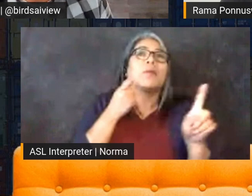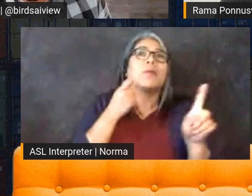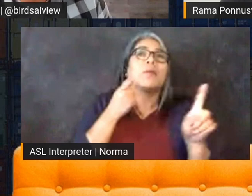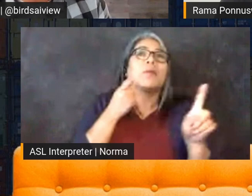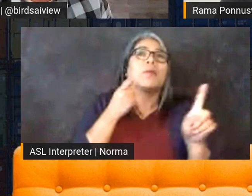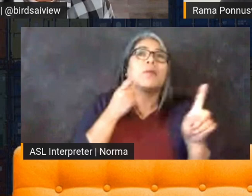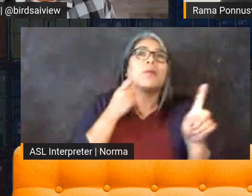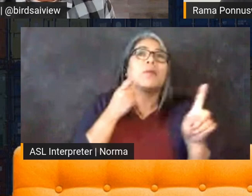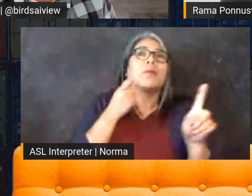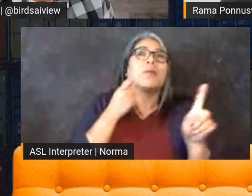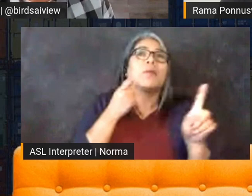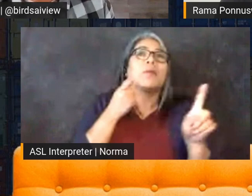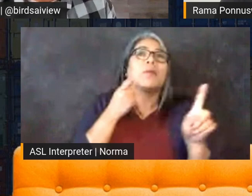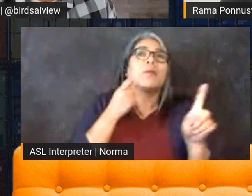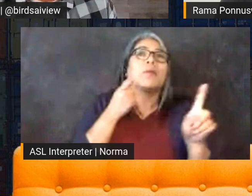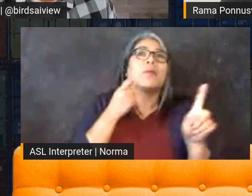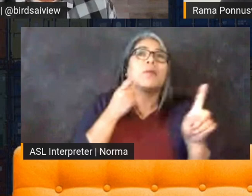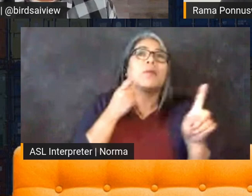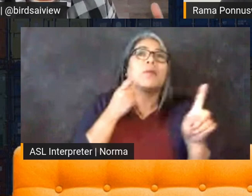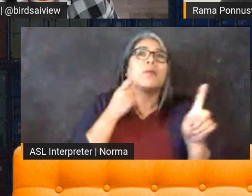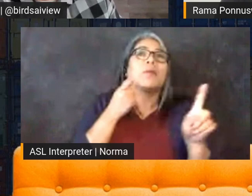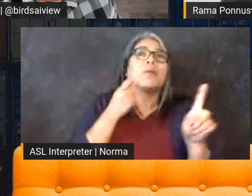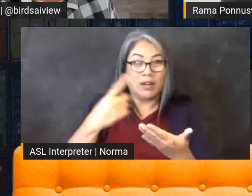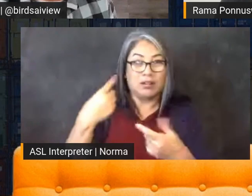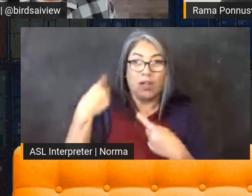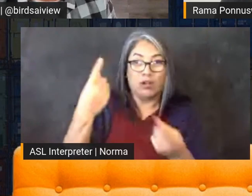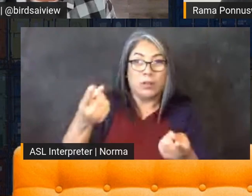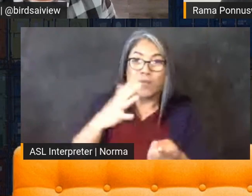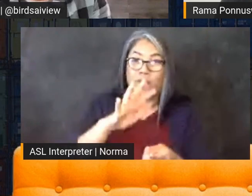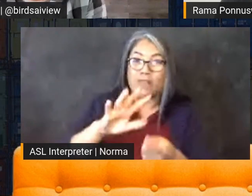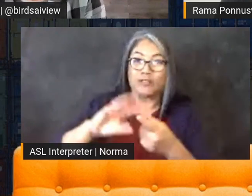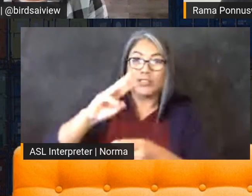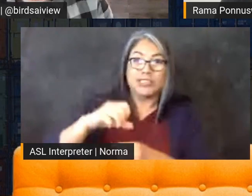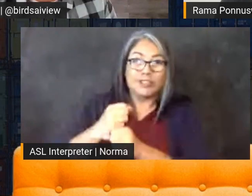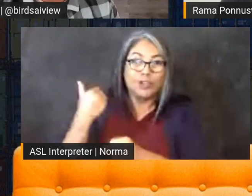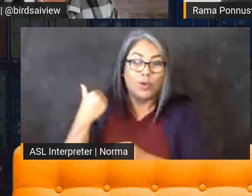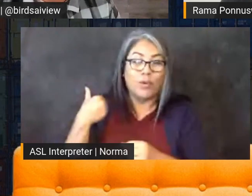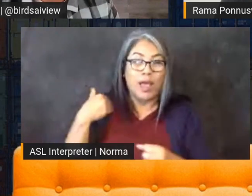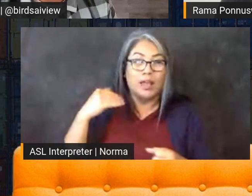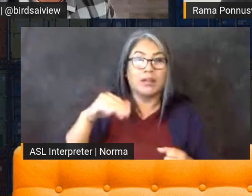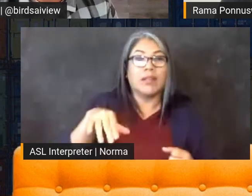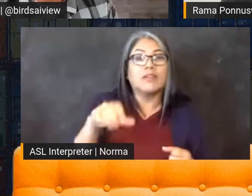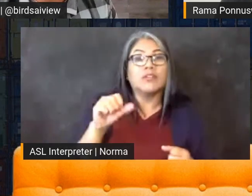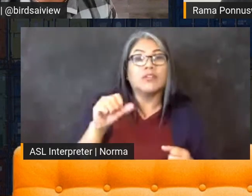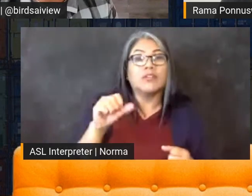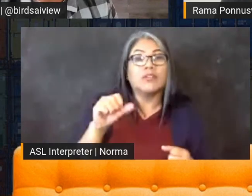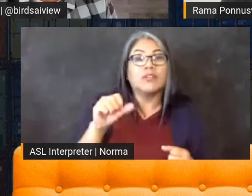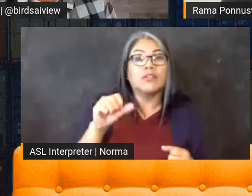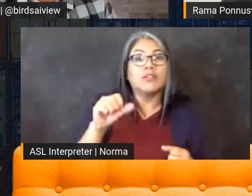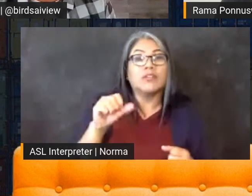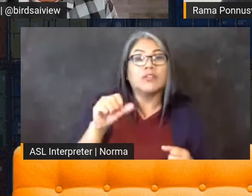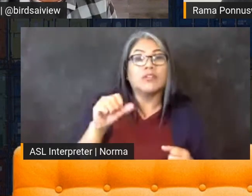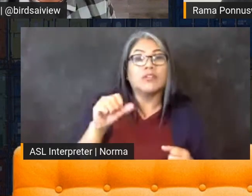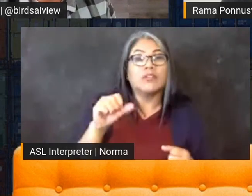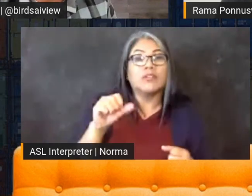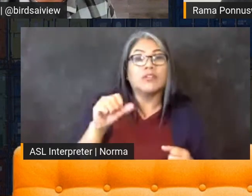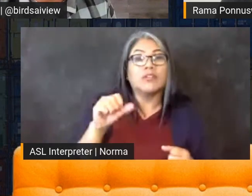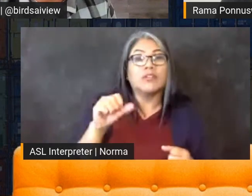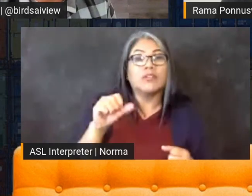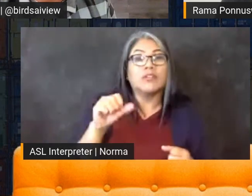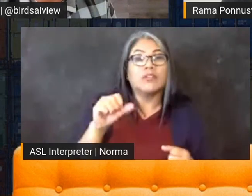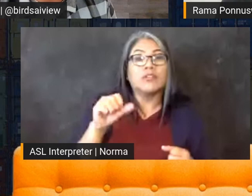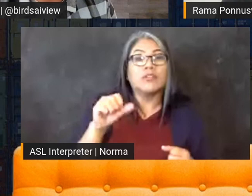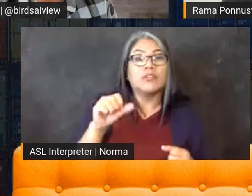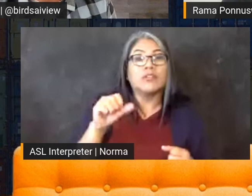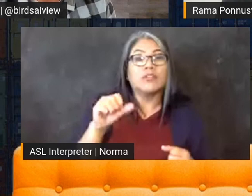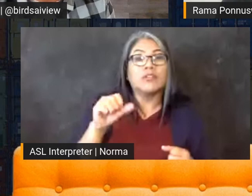don't have a personal VMware vSphere deployment or even a snow cone device. How do I get started with EKS Anywhere?